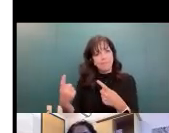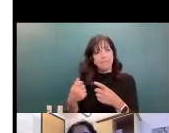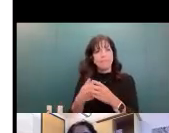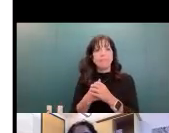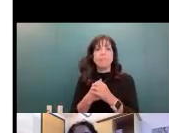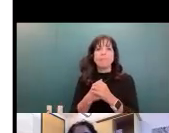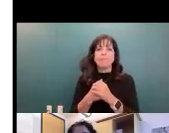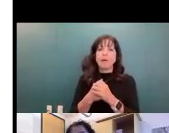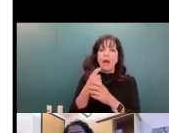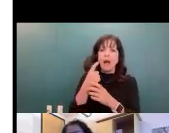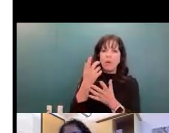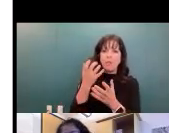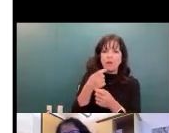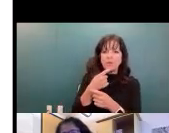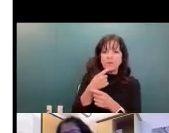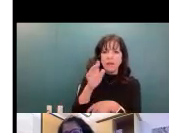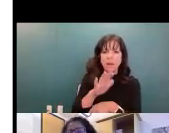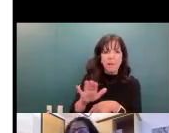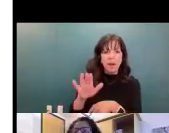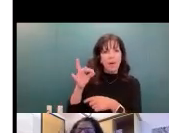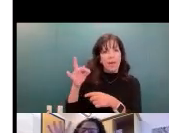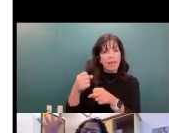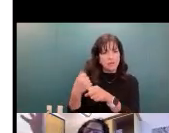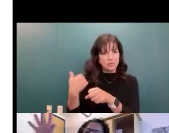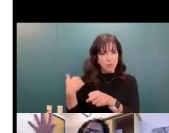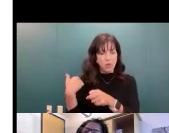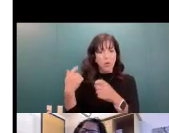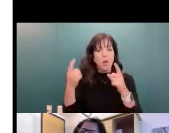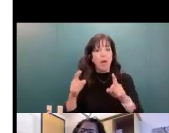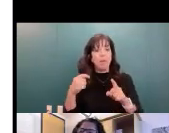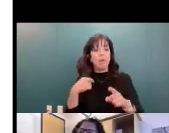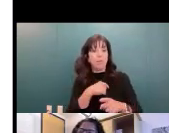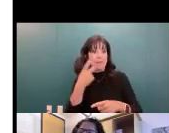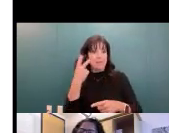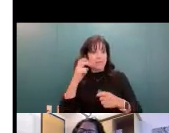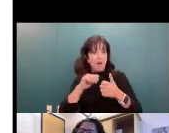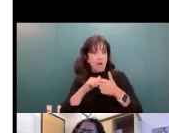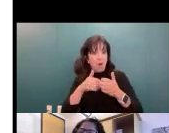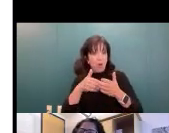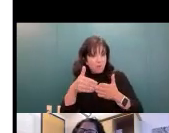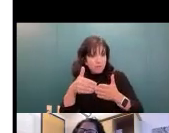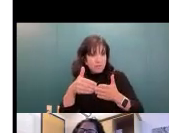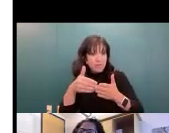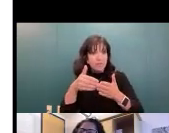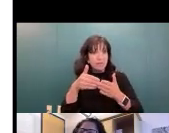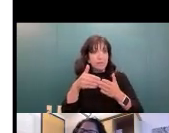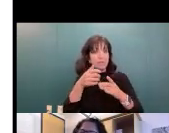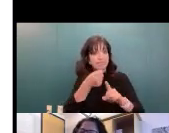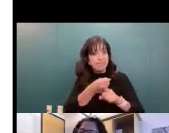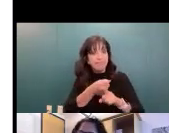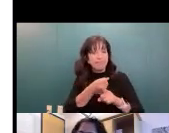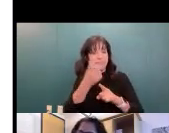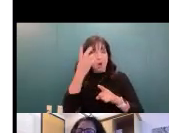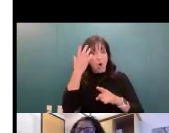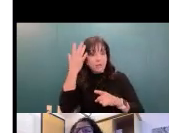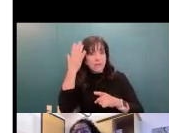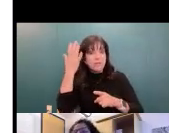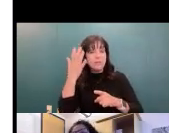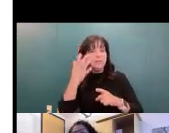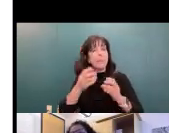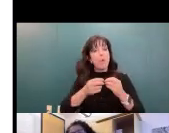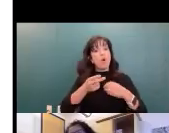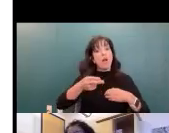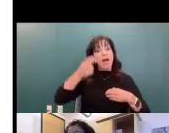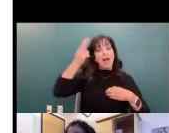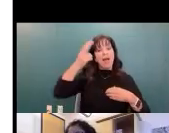I think I want to say about 8 years ago, we saw the prevalence of autism was significantly higher in